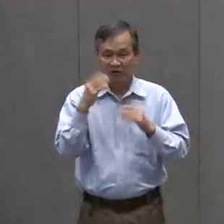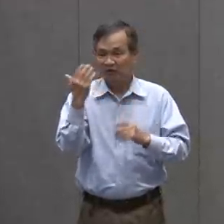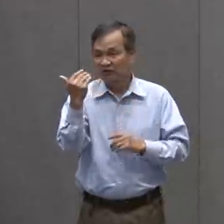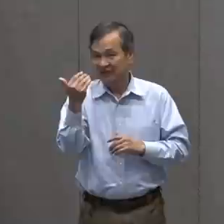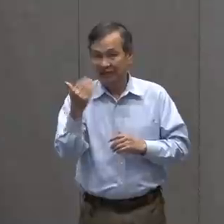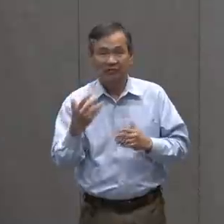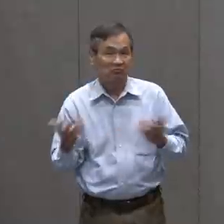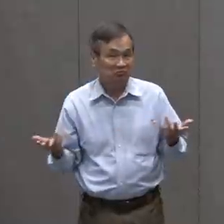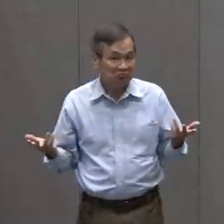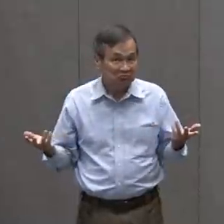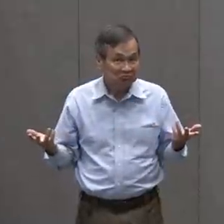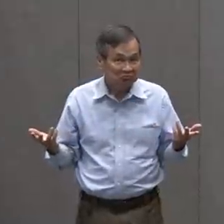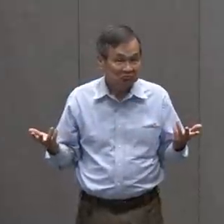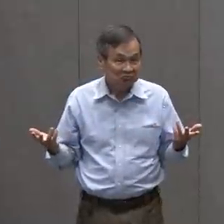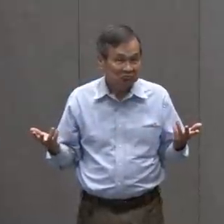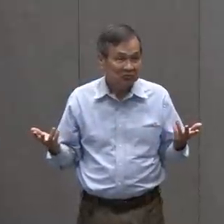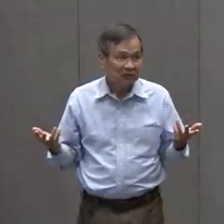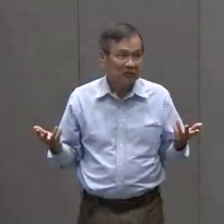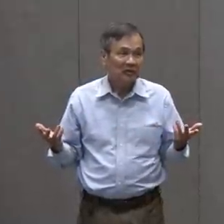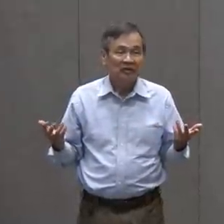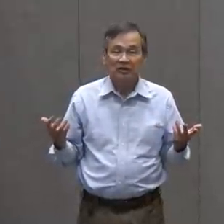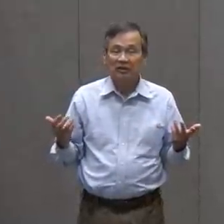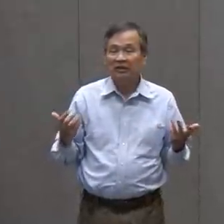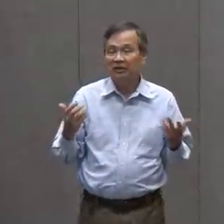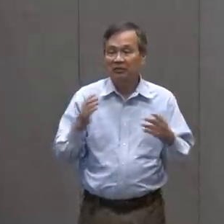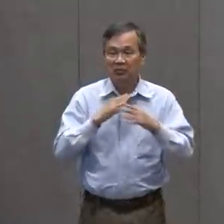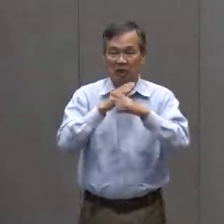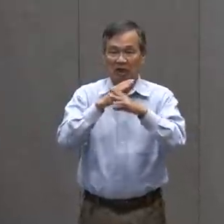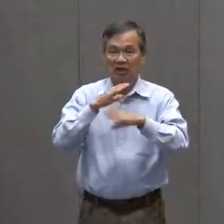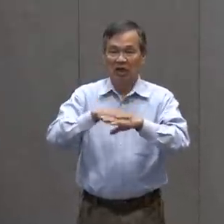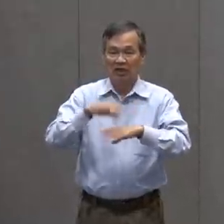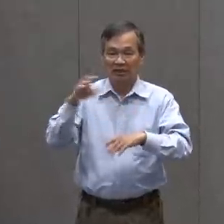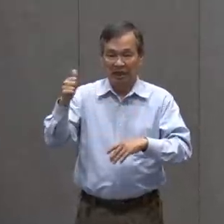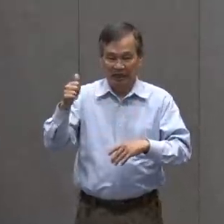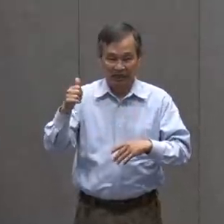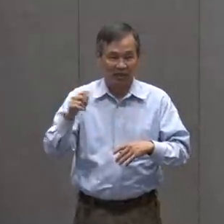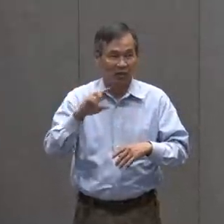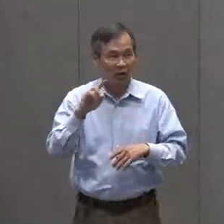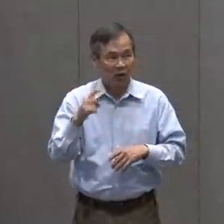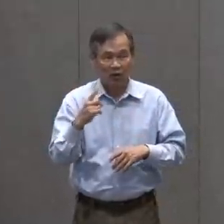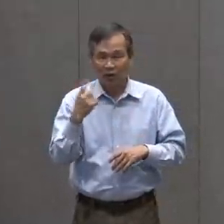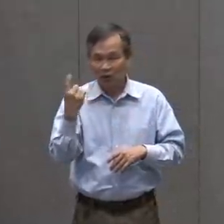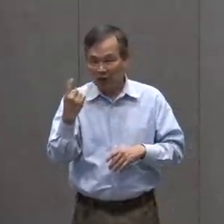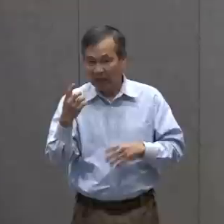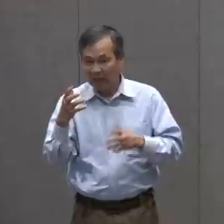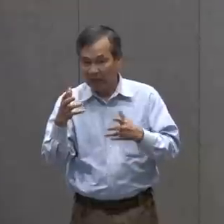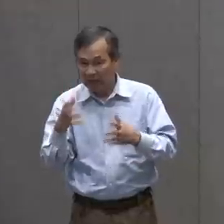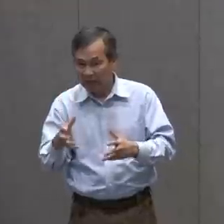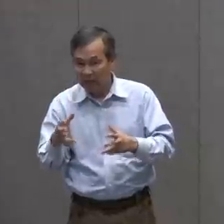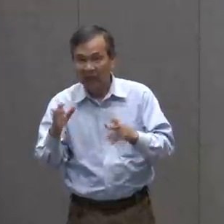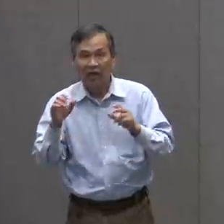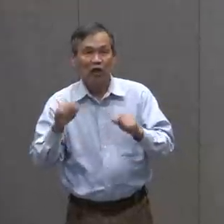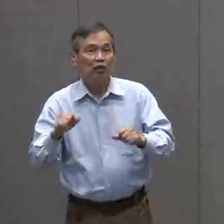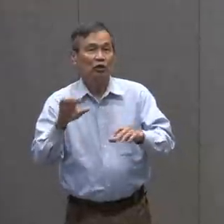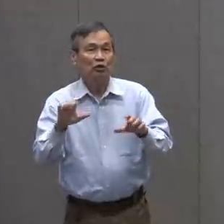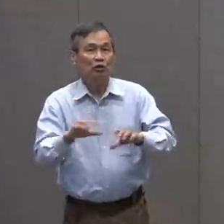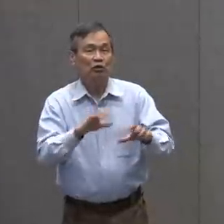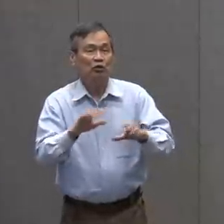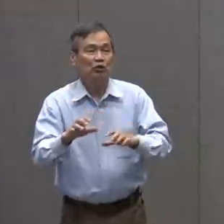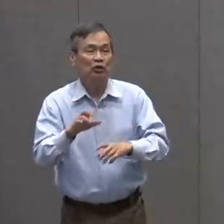3 times 5, 5, 10, 15, I could do that. She's taken my 10. And the only other one I could possibly do would